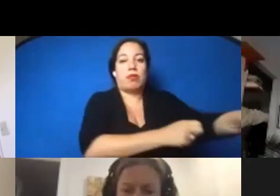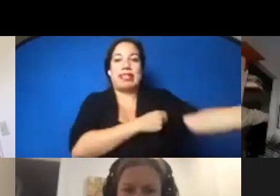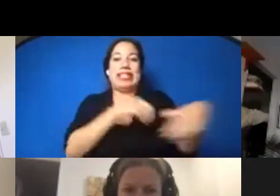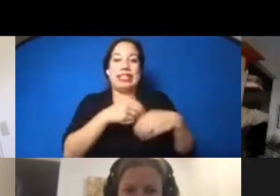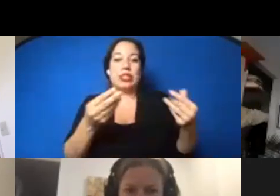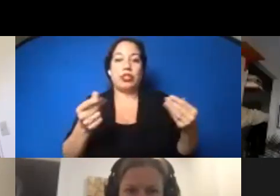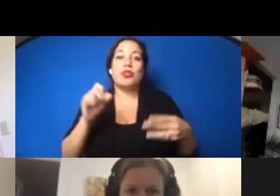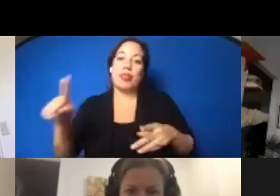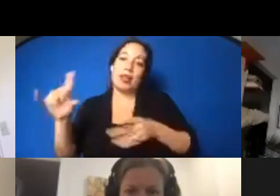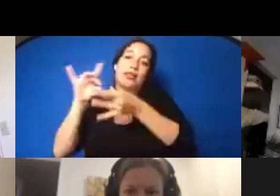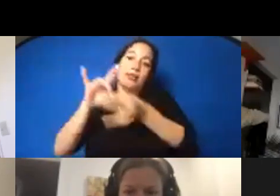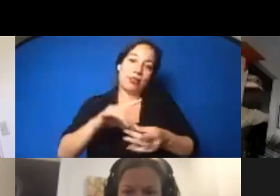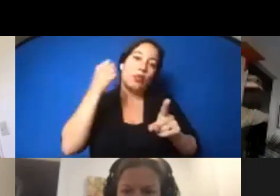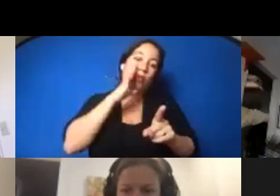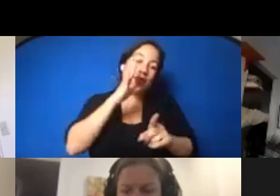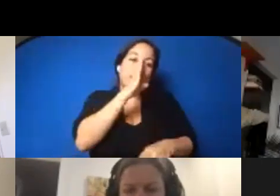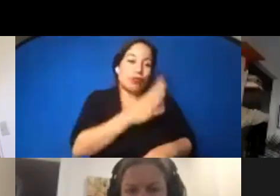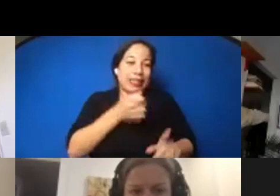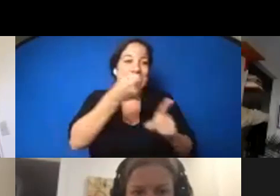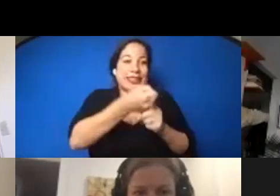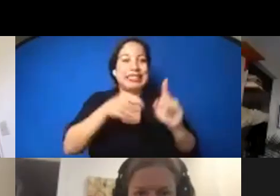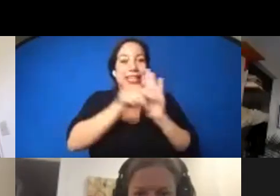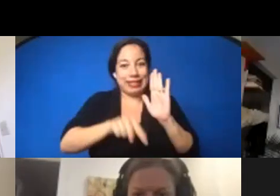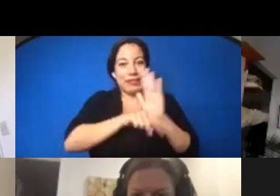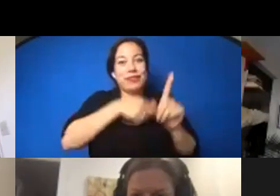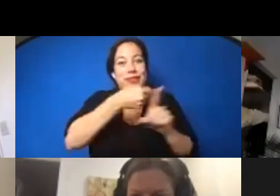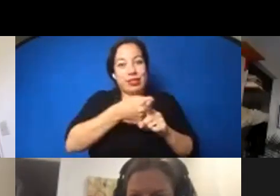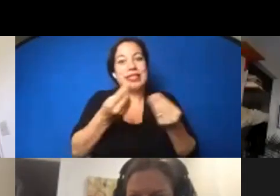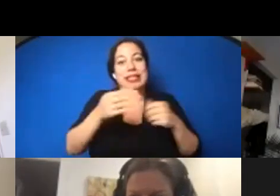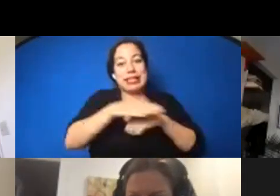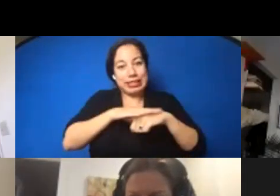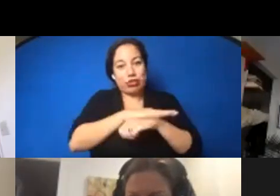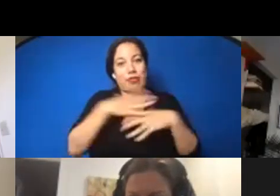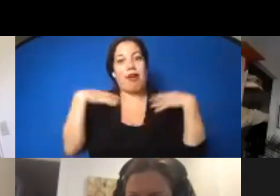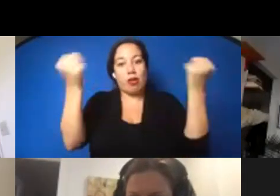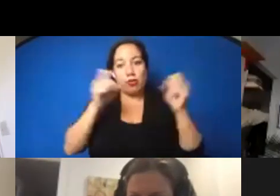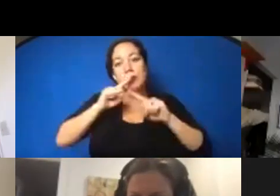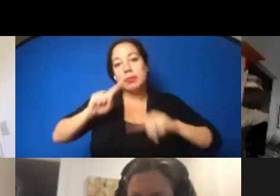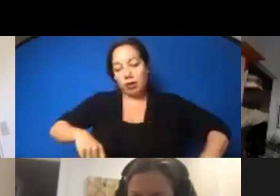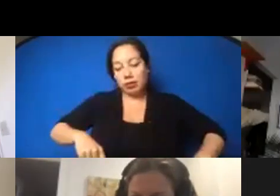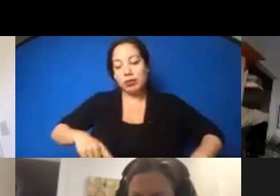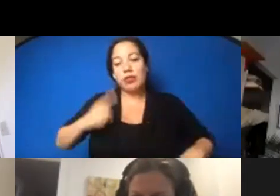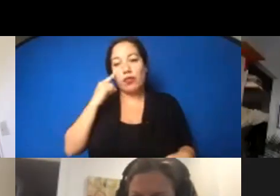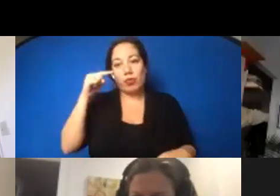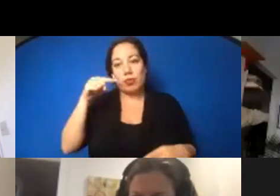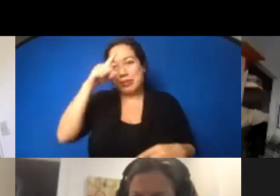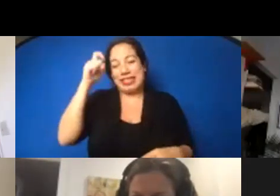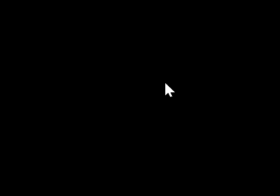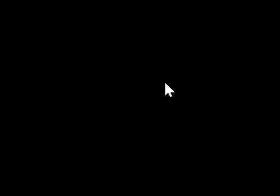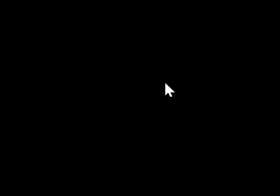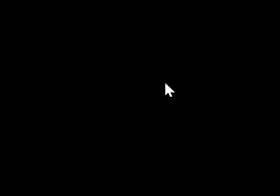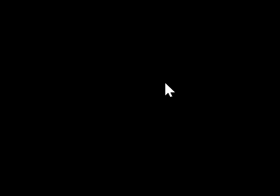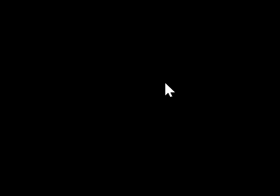indigenous people will affect directly and negatively the indigenous health response for this pandemic.